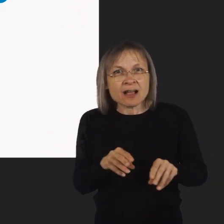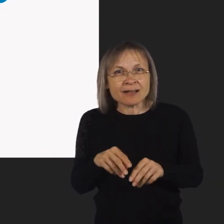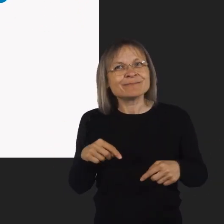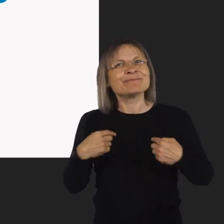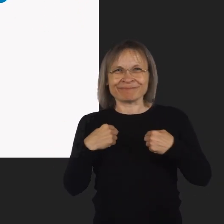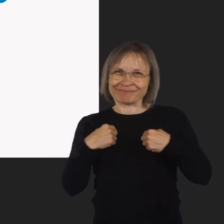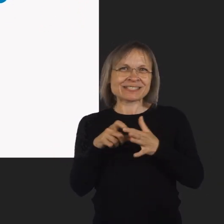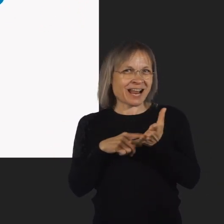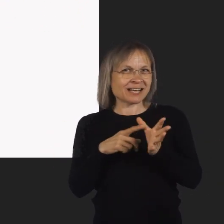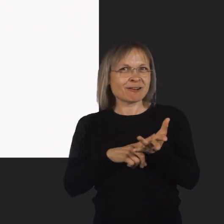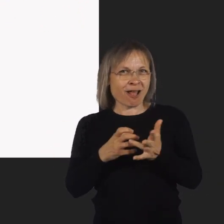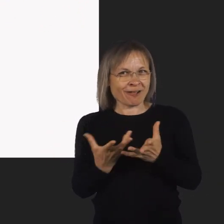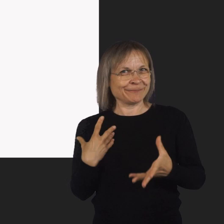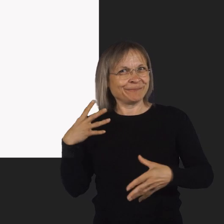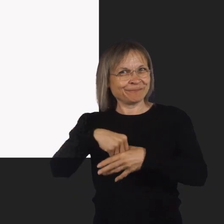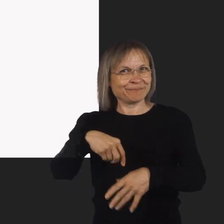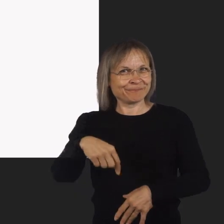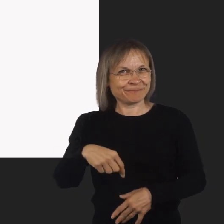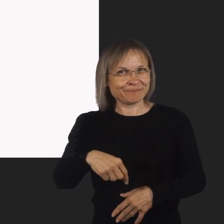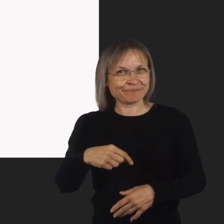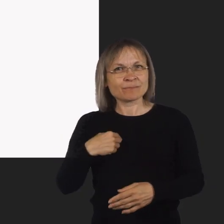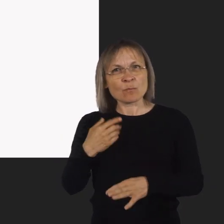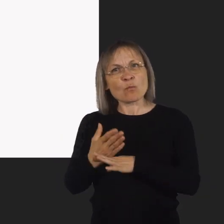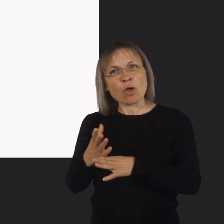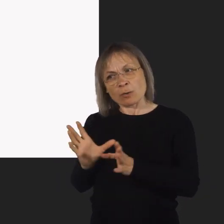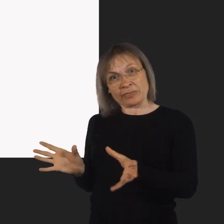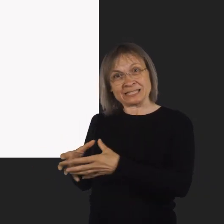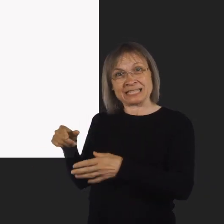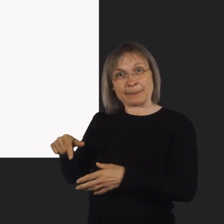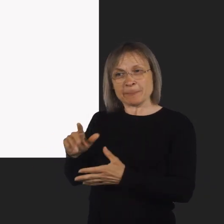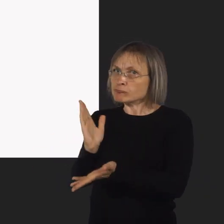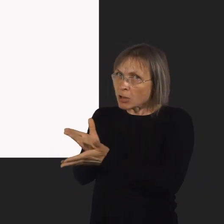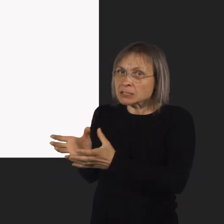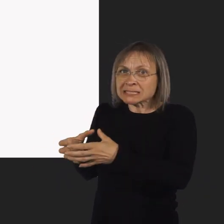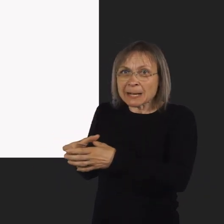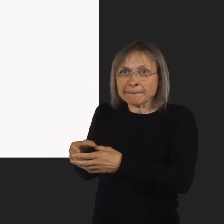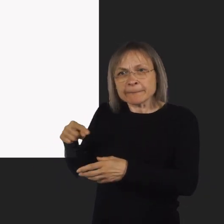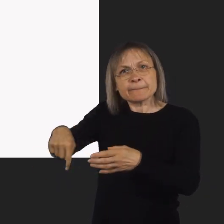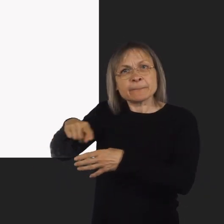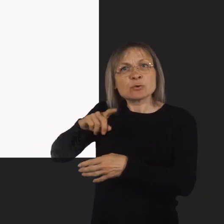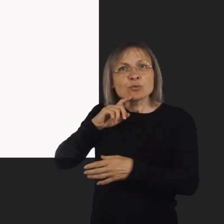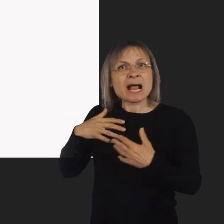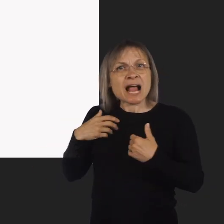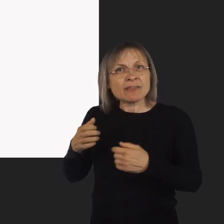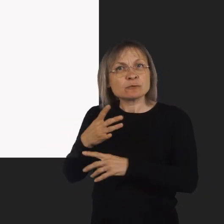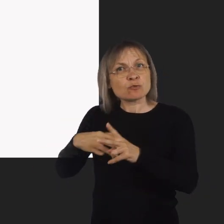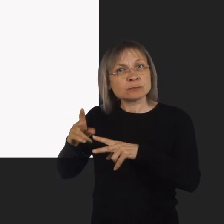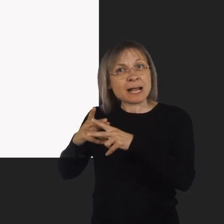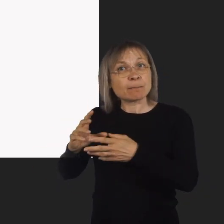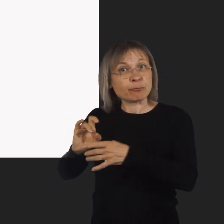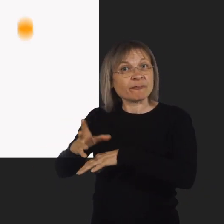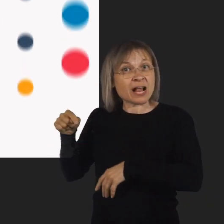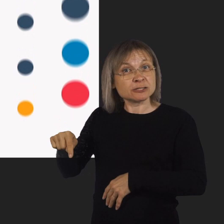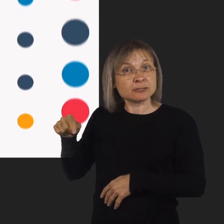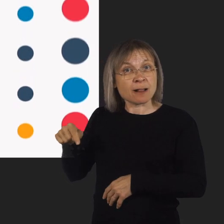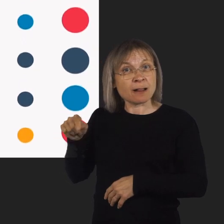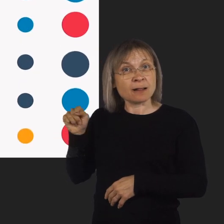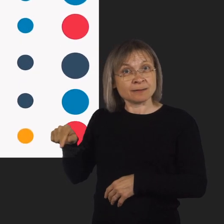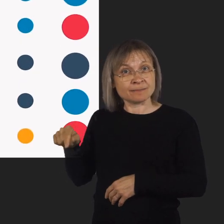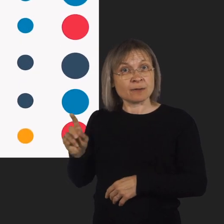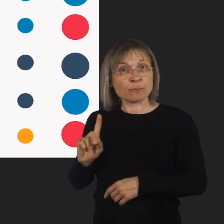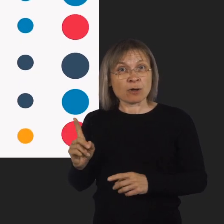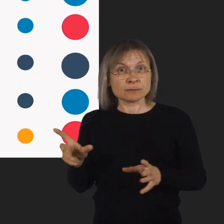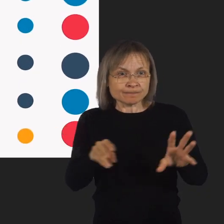together. This is where DataLoch comes in. The DataLoch team works with a select and trusted group of health and social